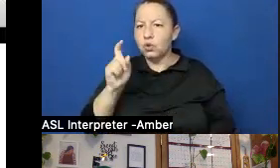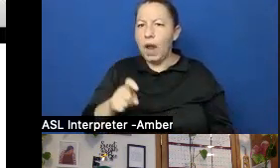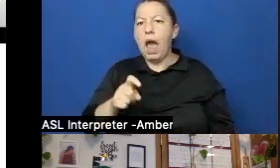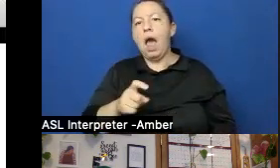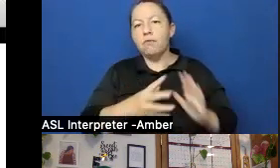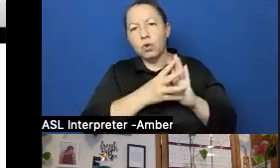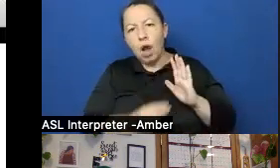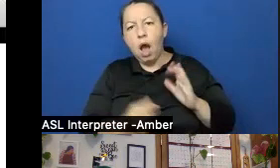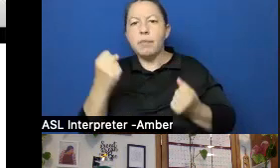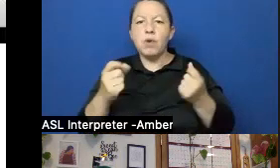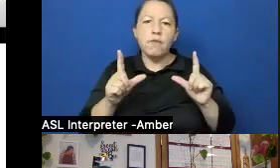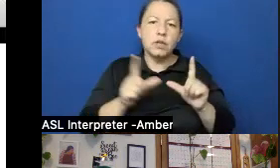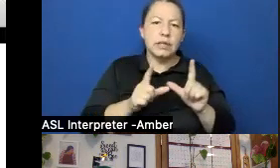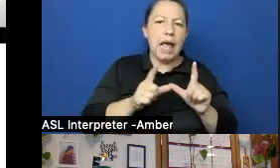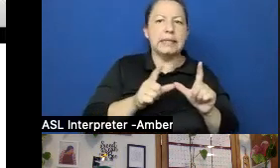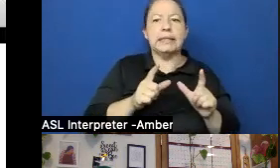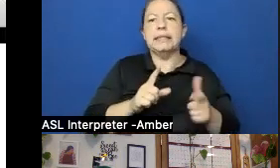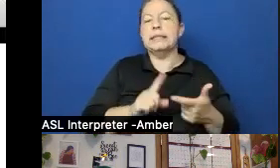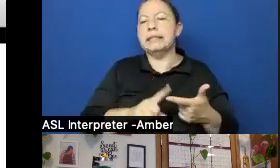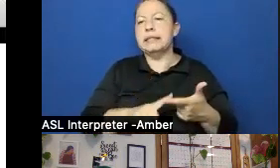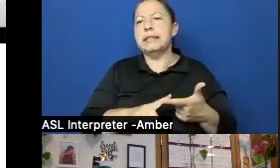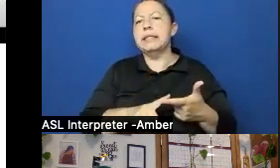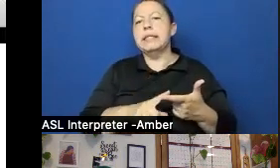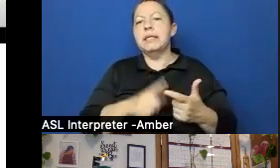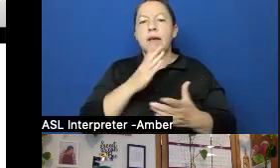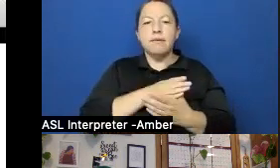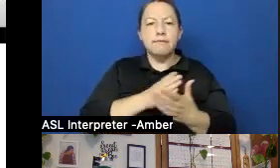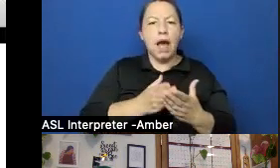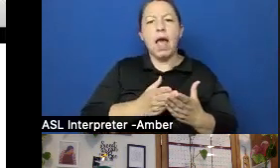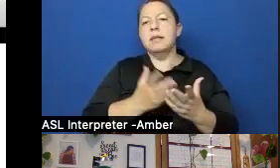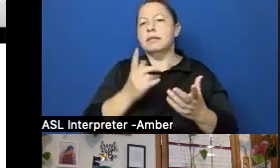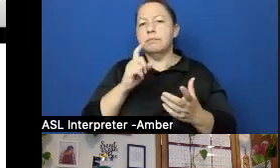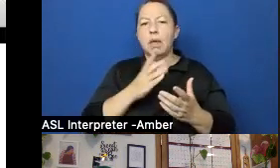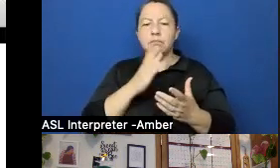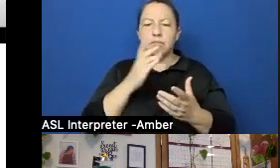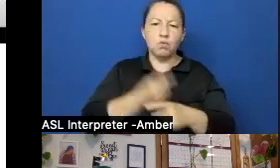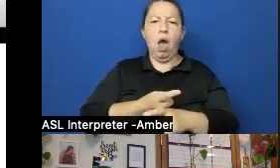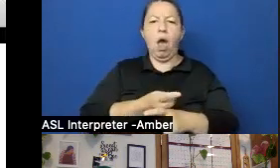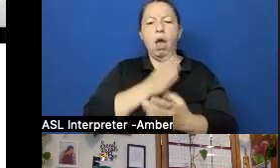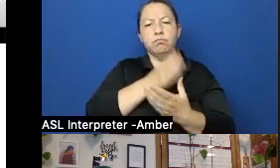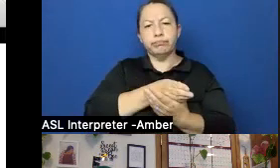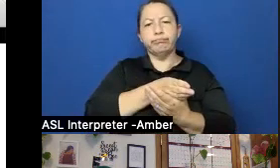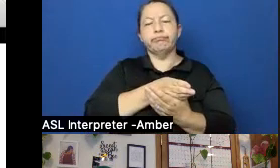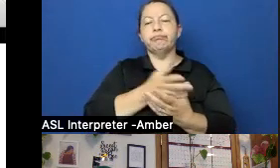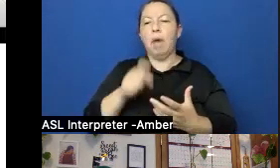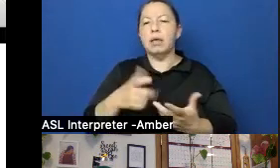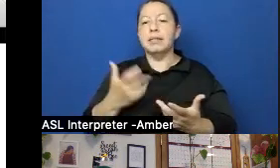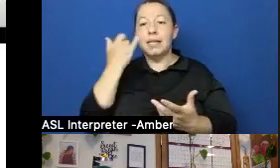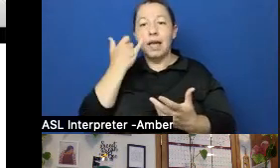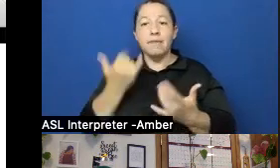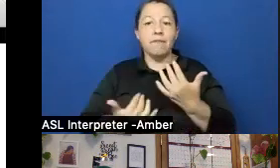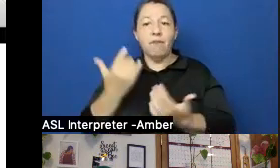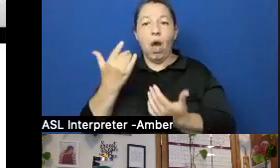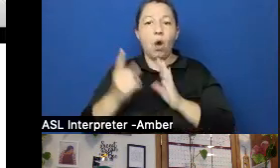photocopy the driver's license and, get your files in order. So if there's a fire alarm or whatever, we have everyone